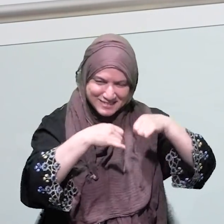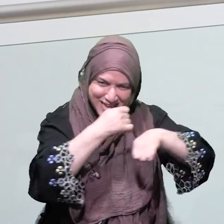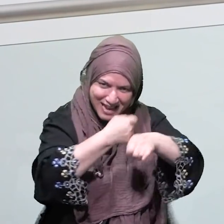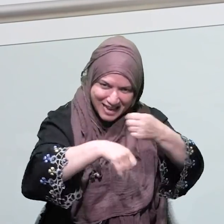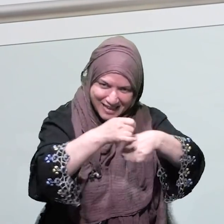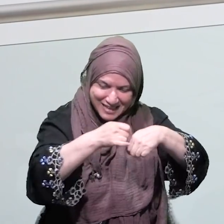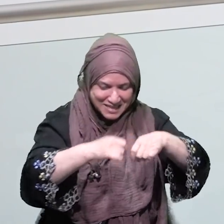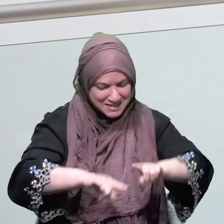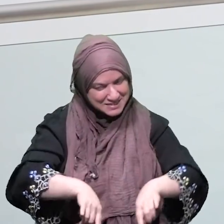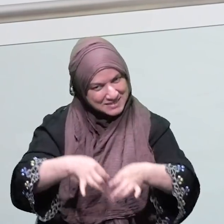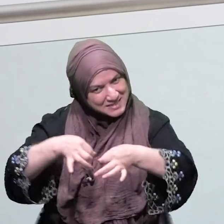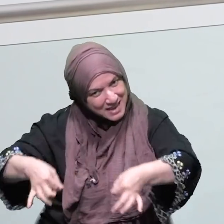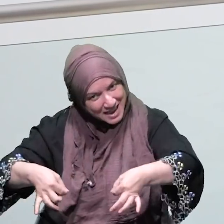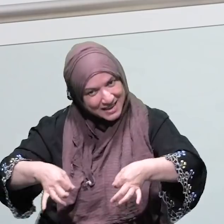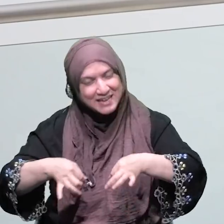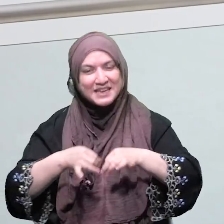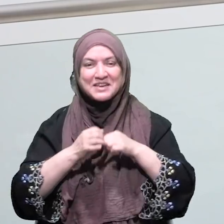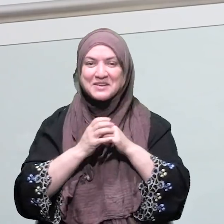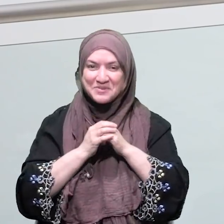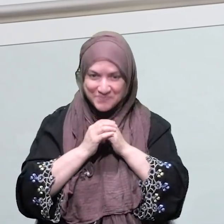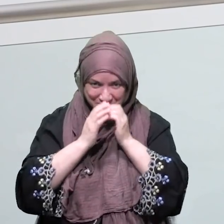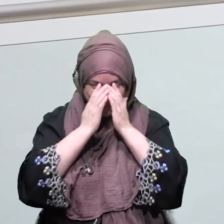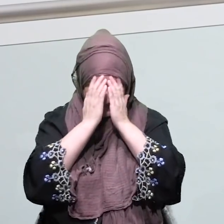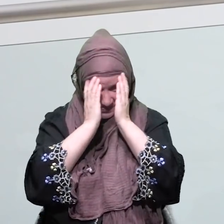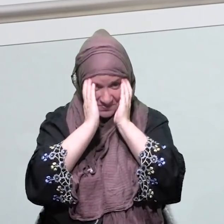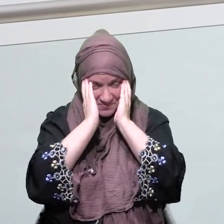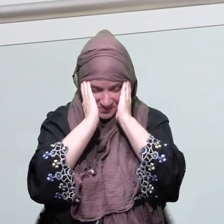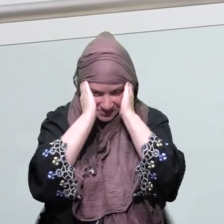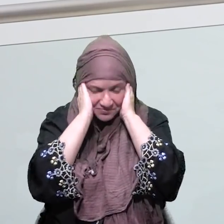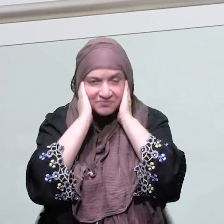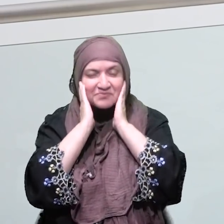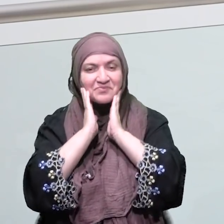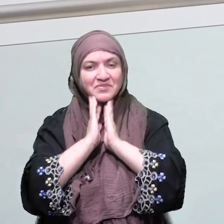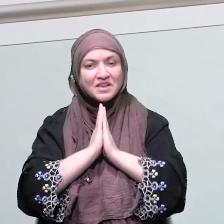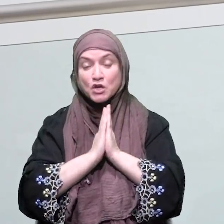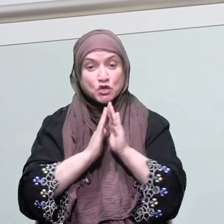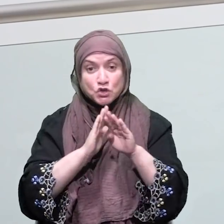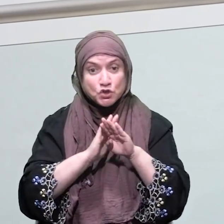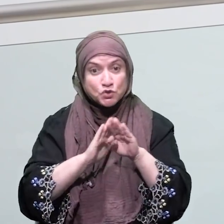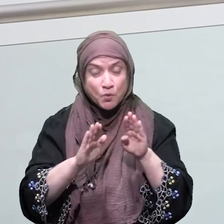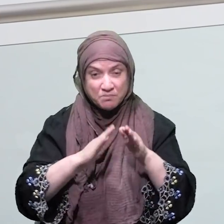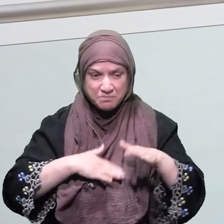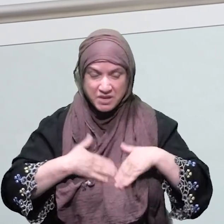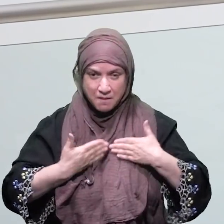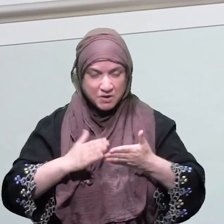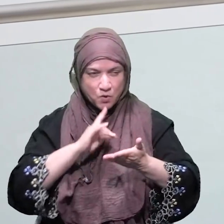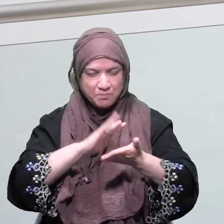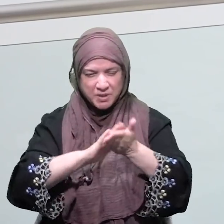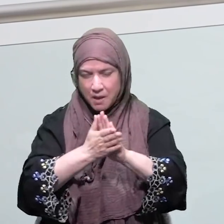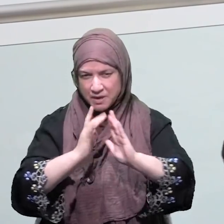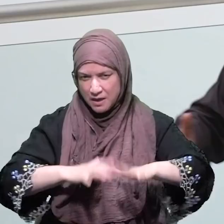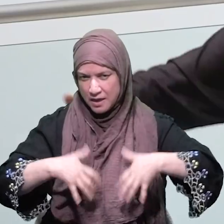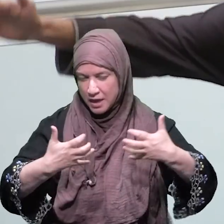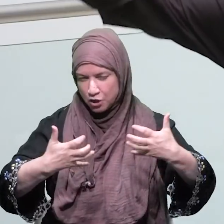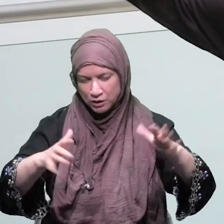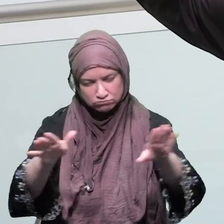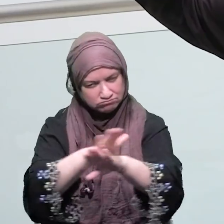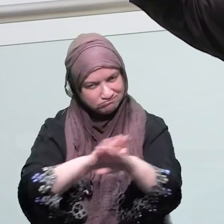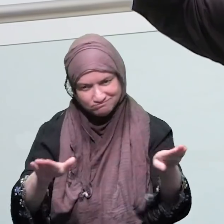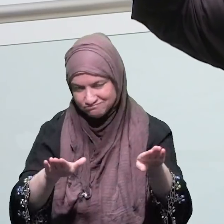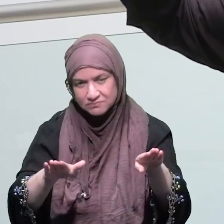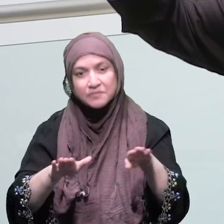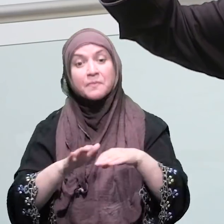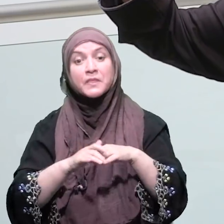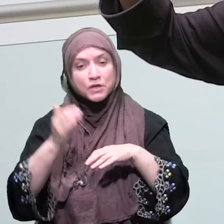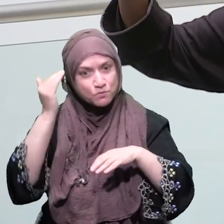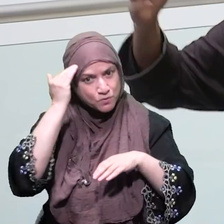said that to you? Can you believe she said that to you? Wow, you should do something about that. So not only are you putting off the worship